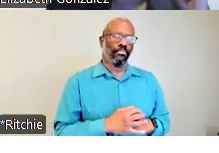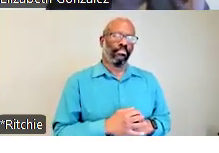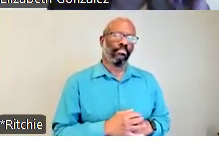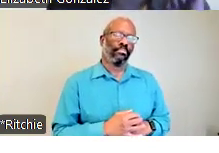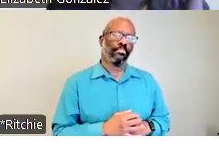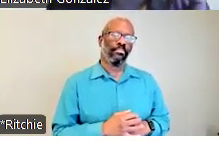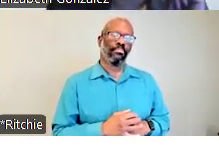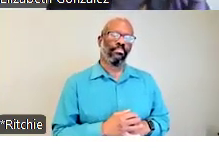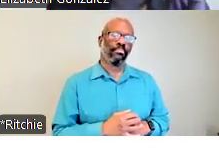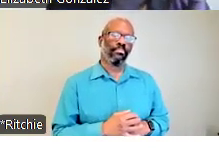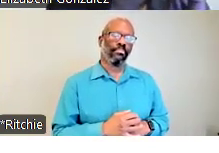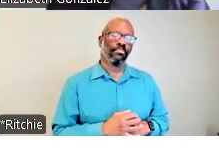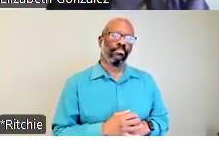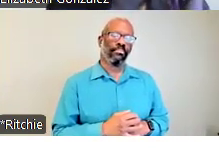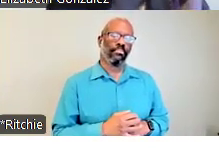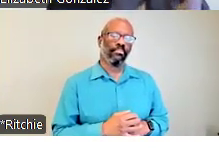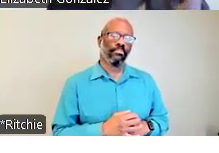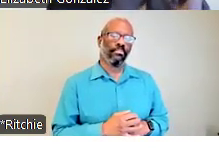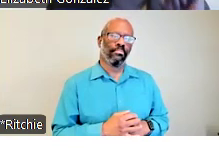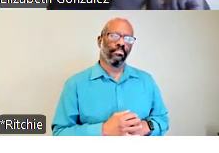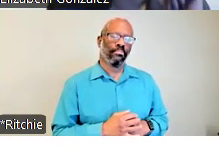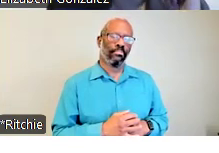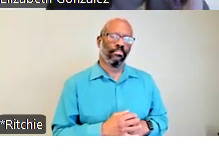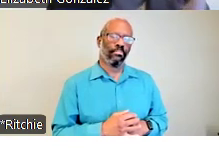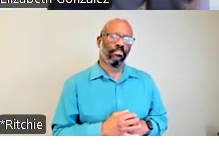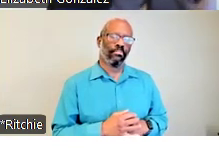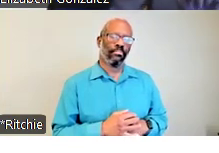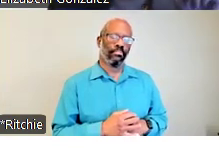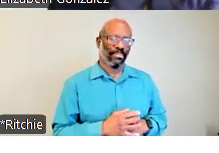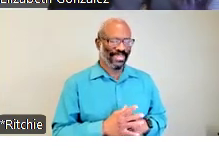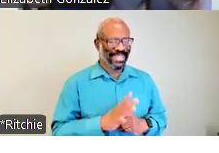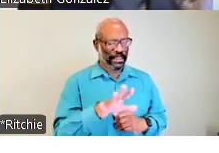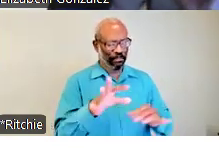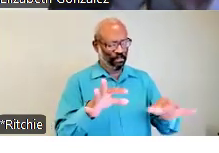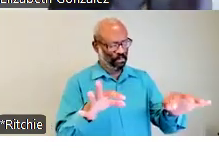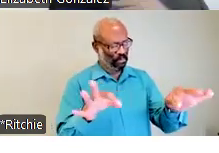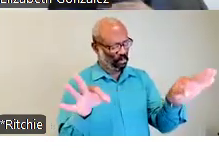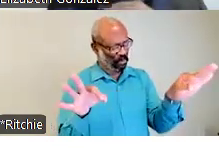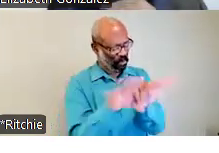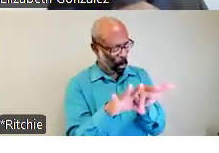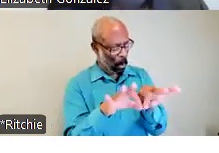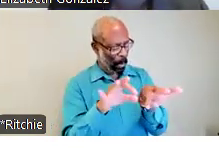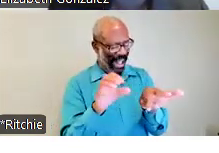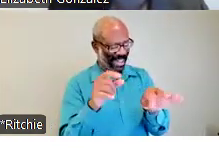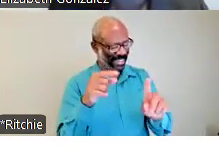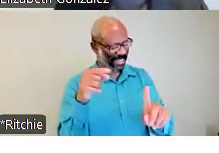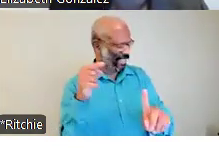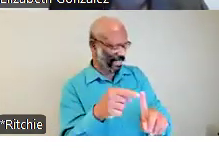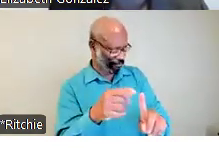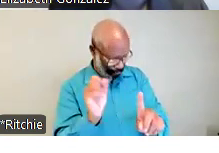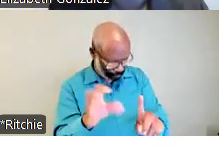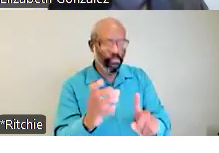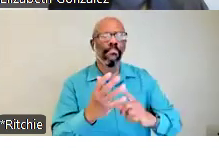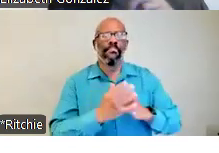Something that is very important. If you have given or transferred anything of